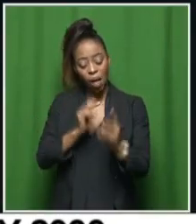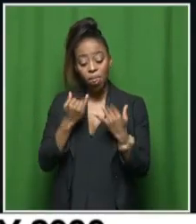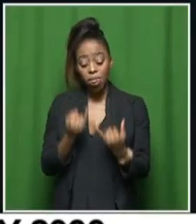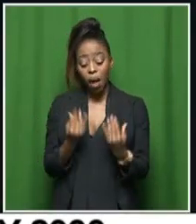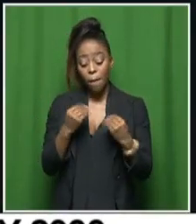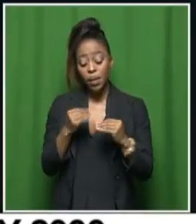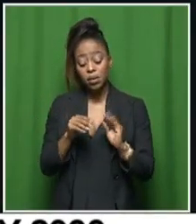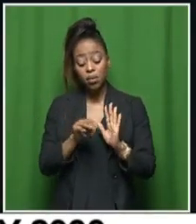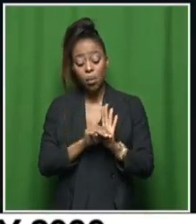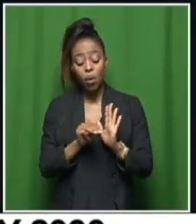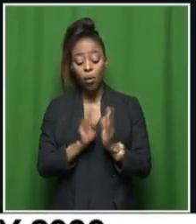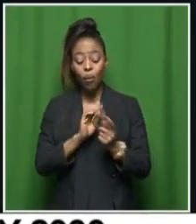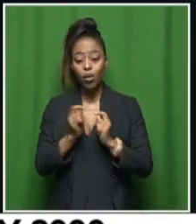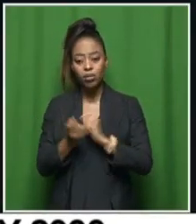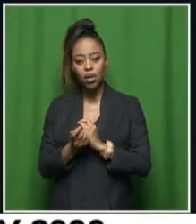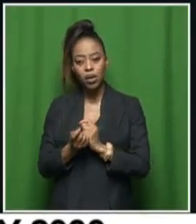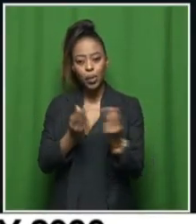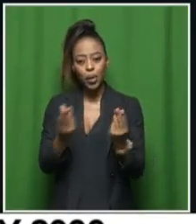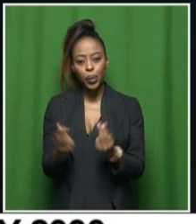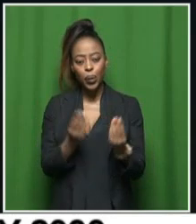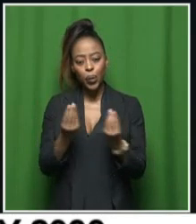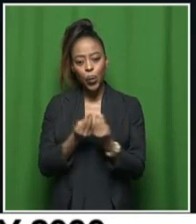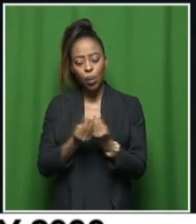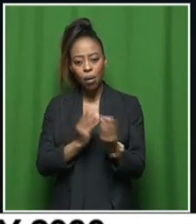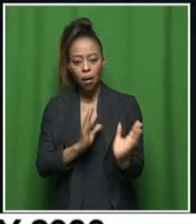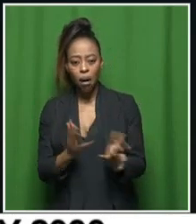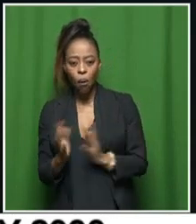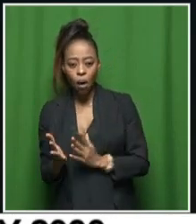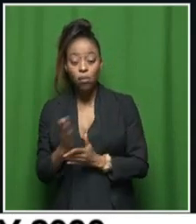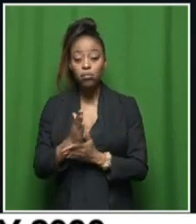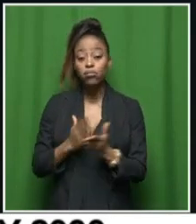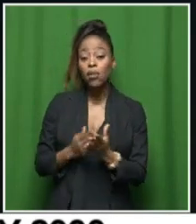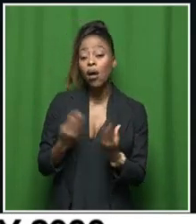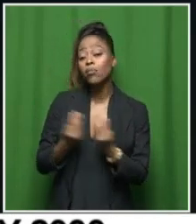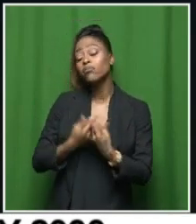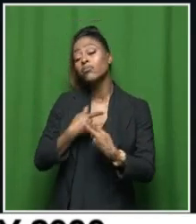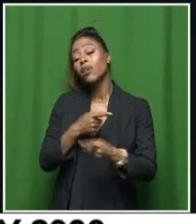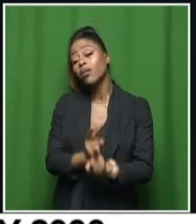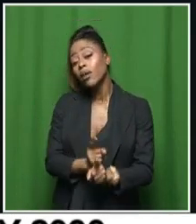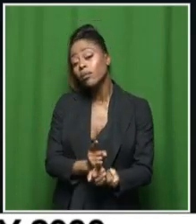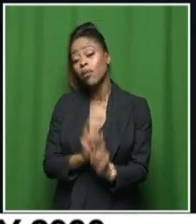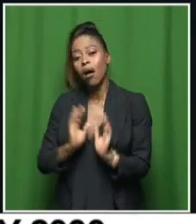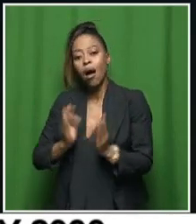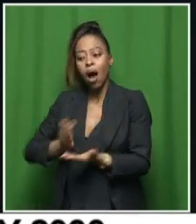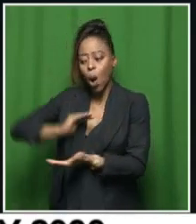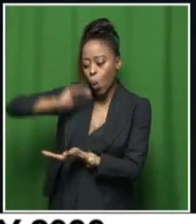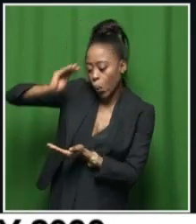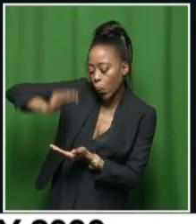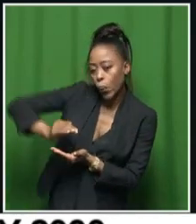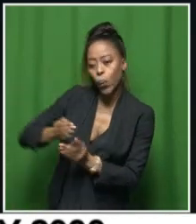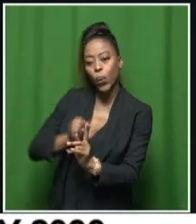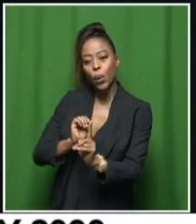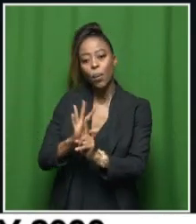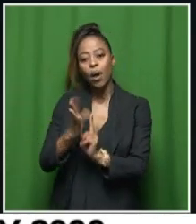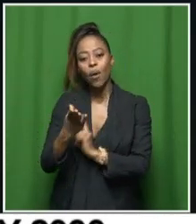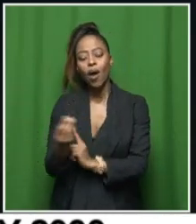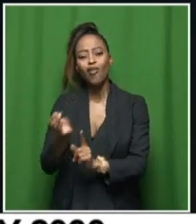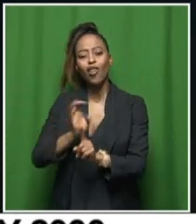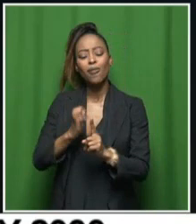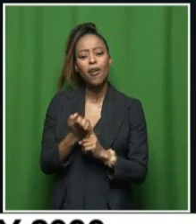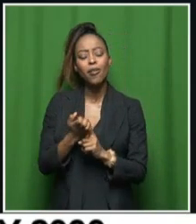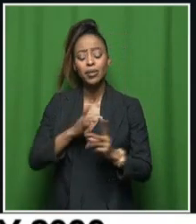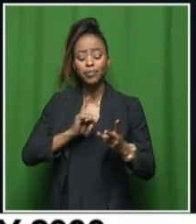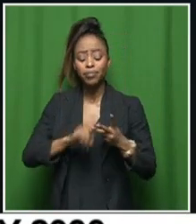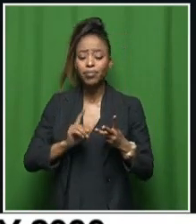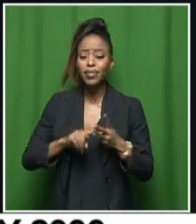ways in which we do things. Reduce, I think, speaks to itself very directly. How do we reduce the impact that we have on the environment?